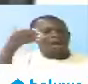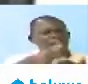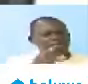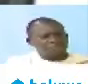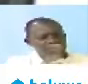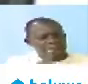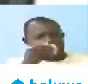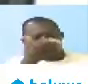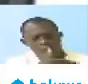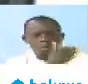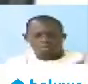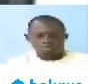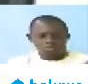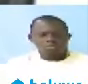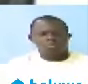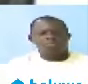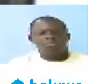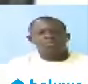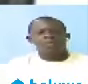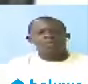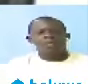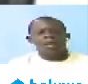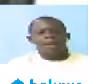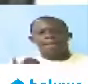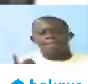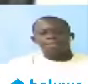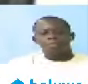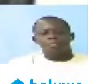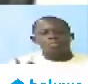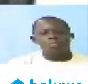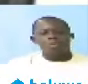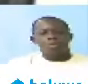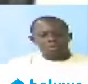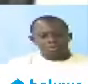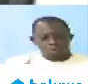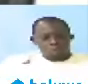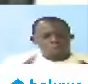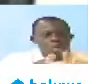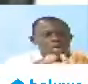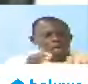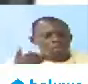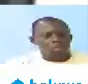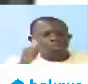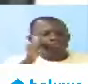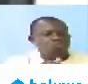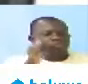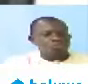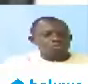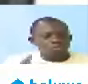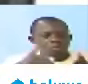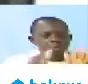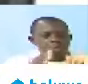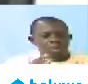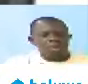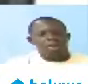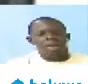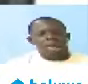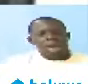we arrived there too, Molkatani Silomen. People, the road that people usually take,